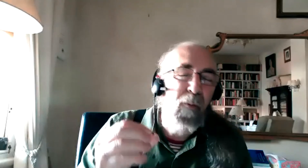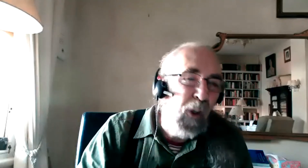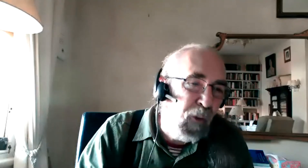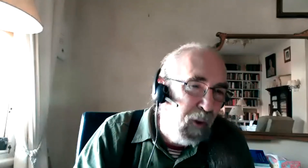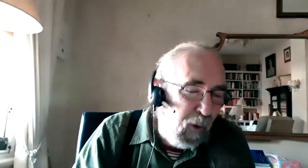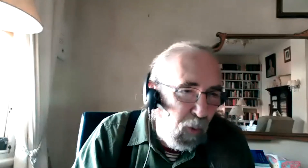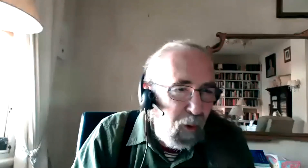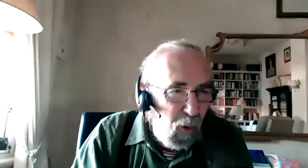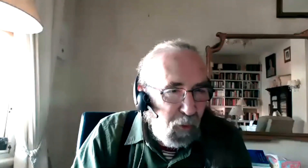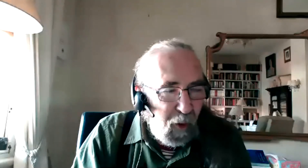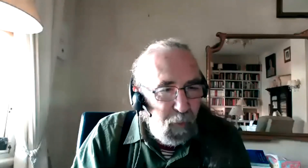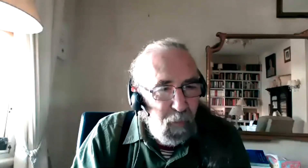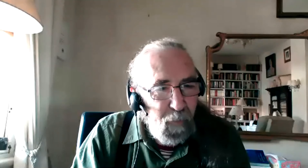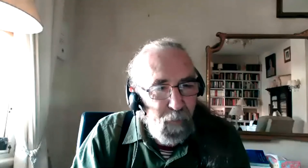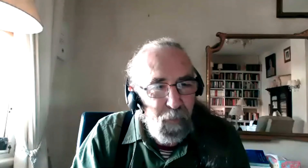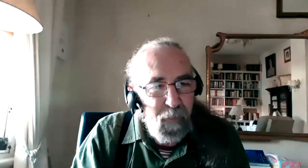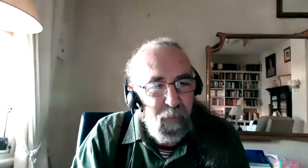In Vygotsky, you call it a concept,